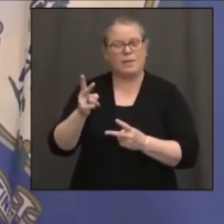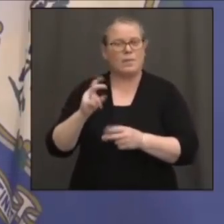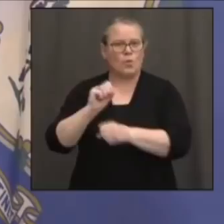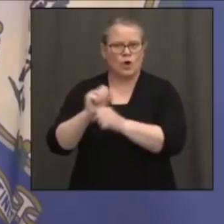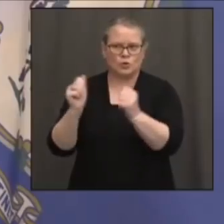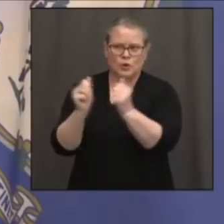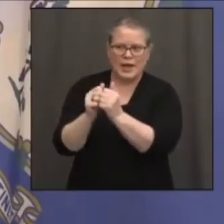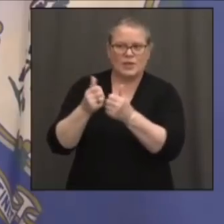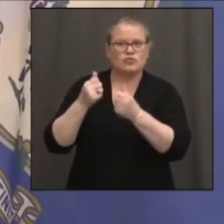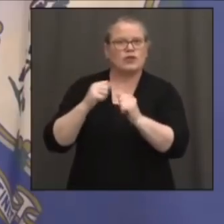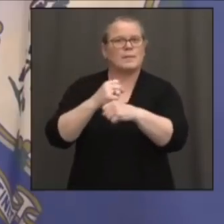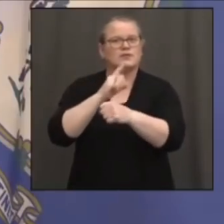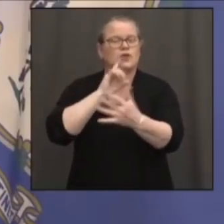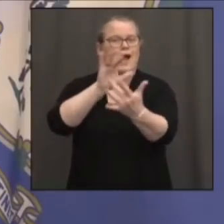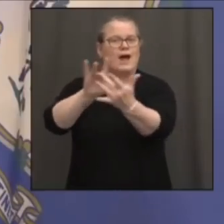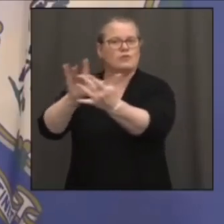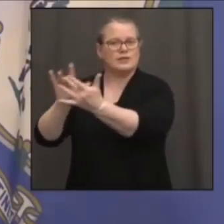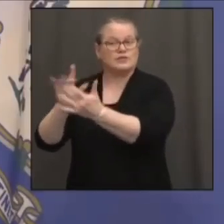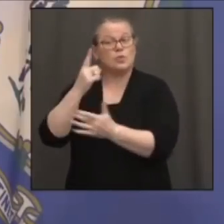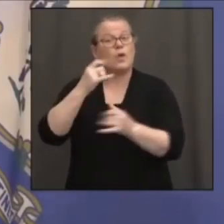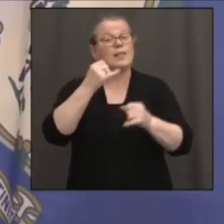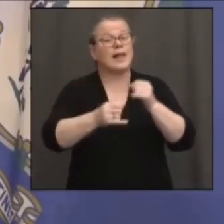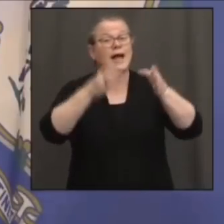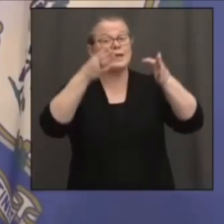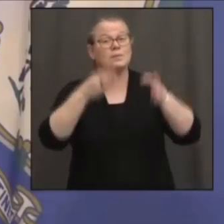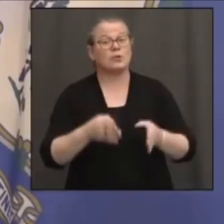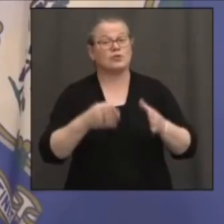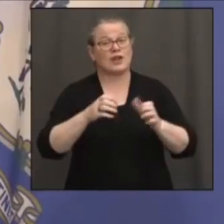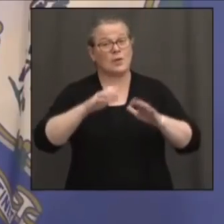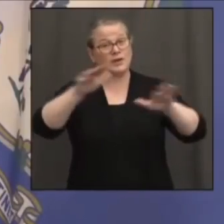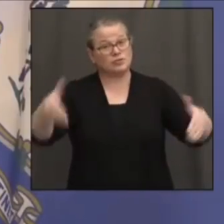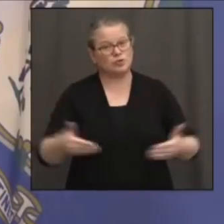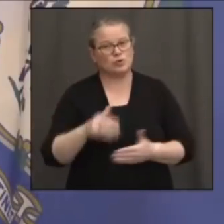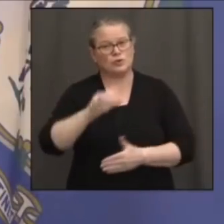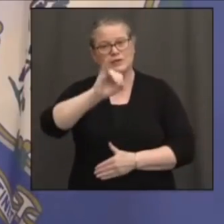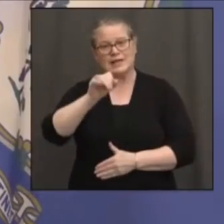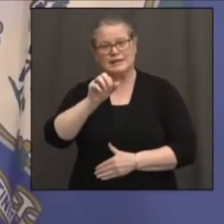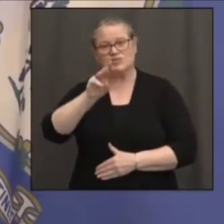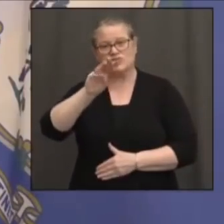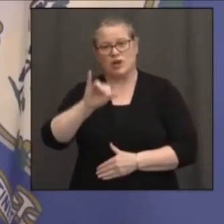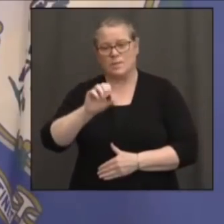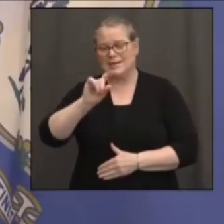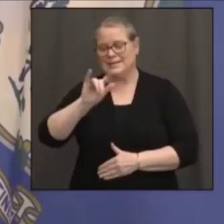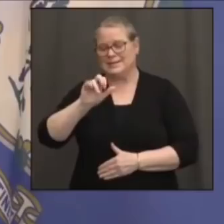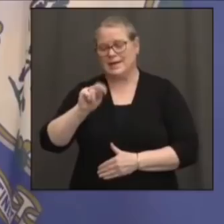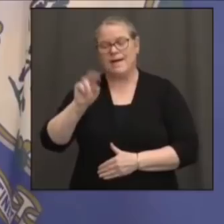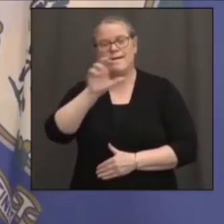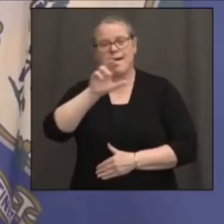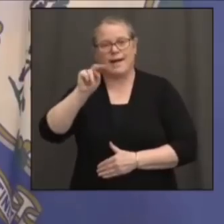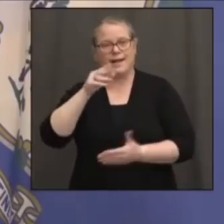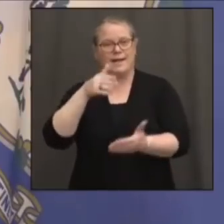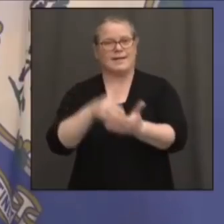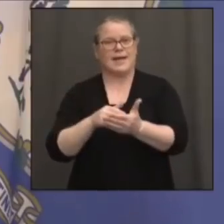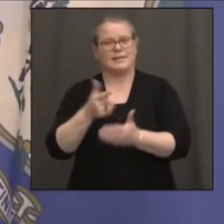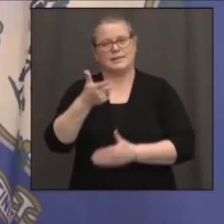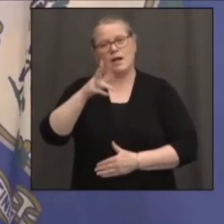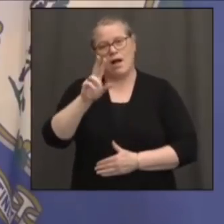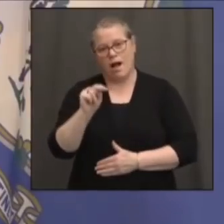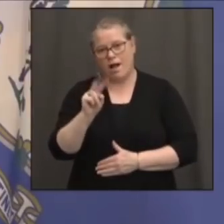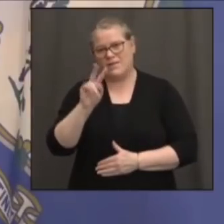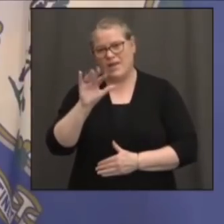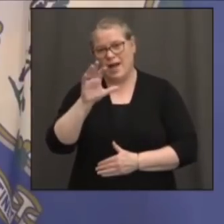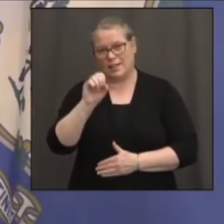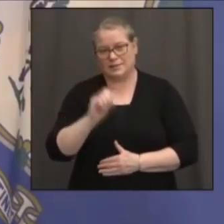outreach. One last person I'd like to introduce before taking your questions, Jeremy Stein, Connecticut Against Gun Violence. Sometimes all the